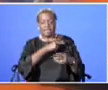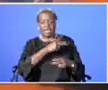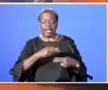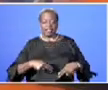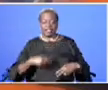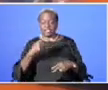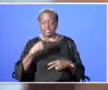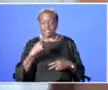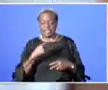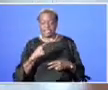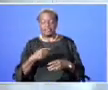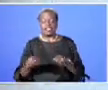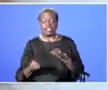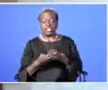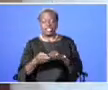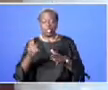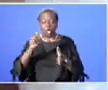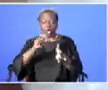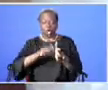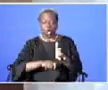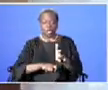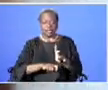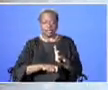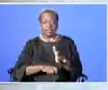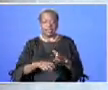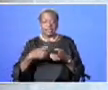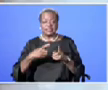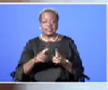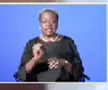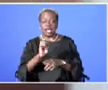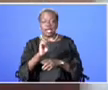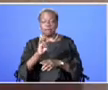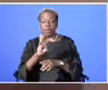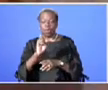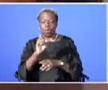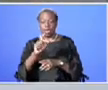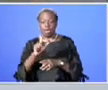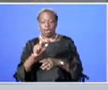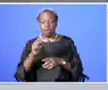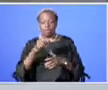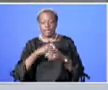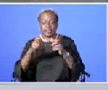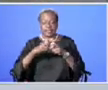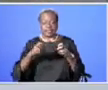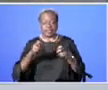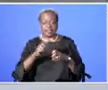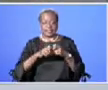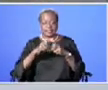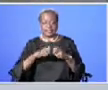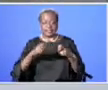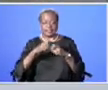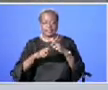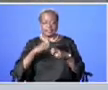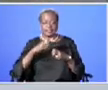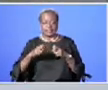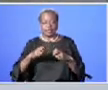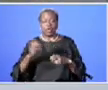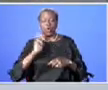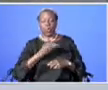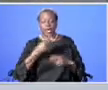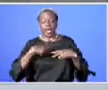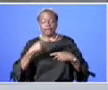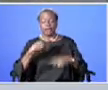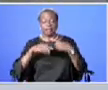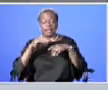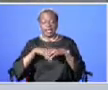additional pods that were in inventory since the Ebola crisis to handle transportations. We have also coming in